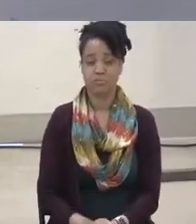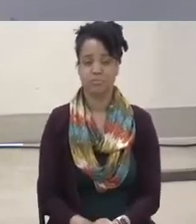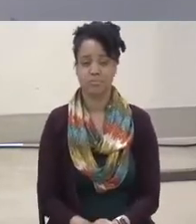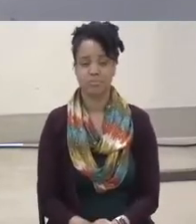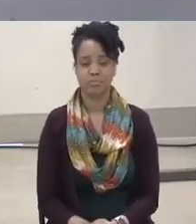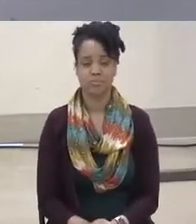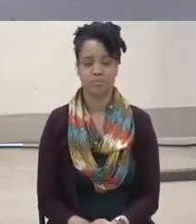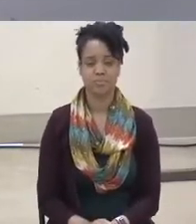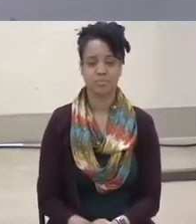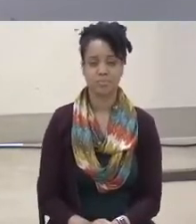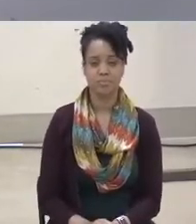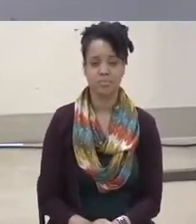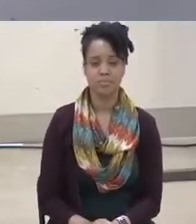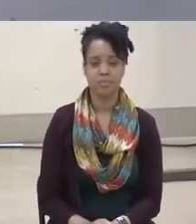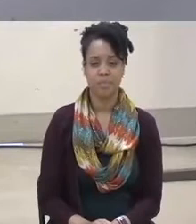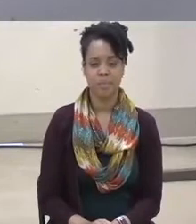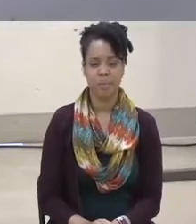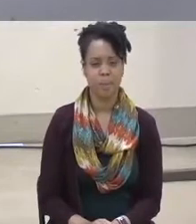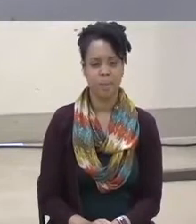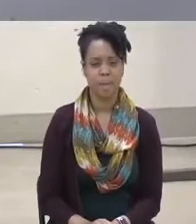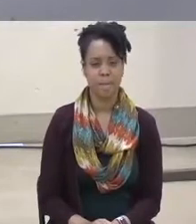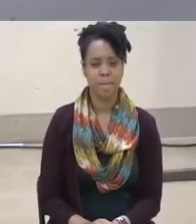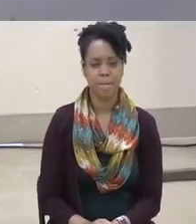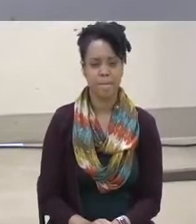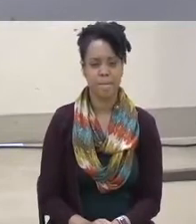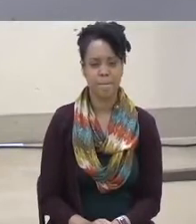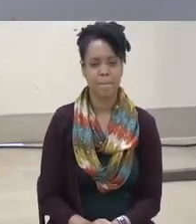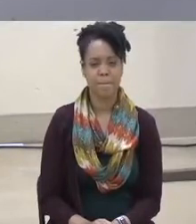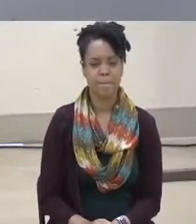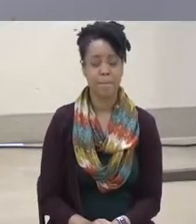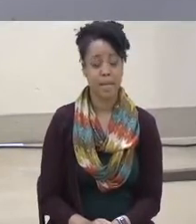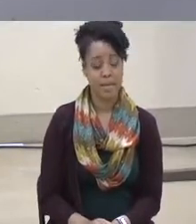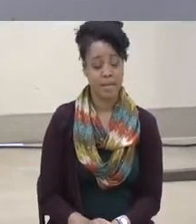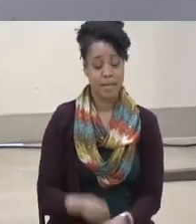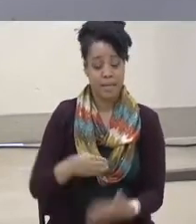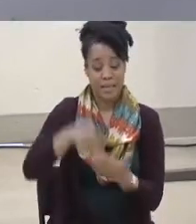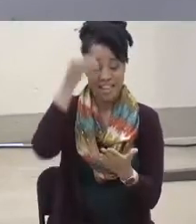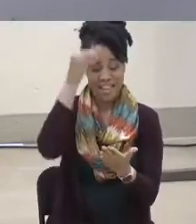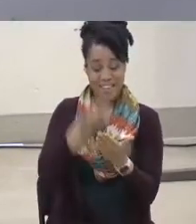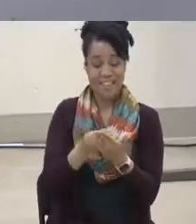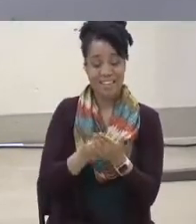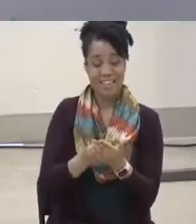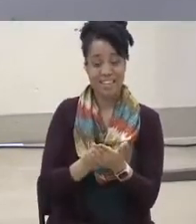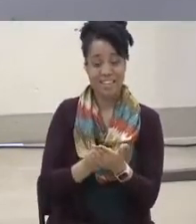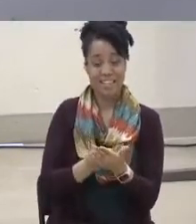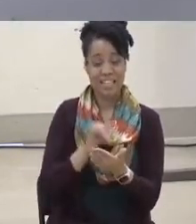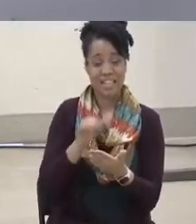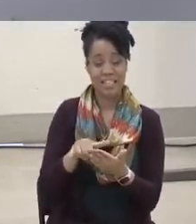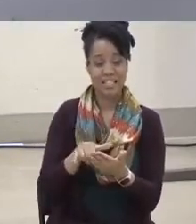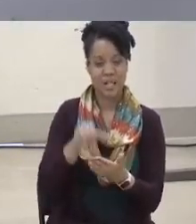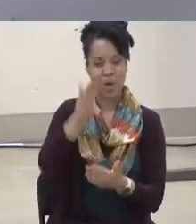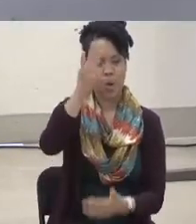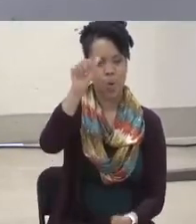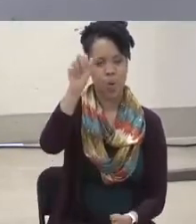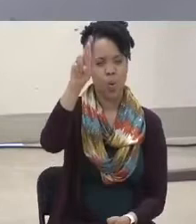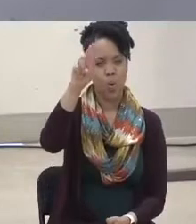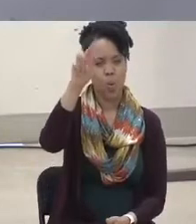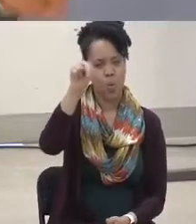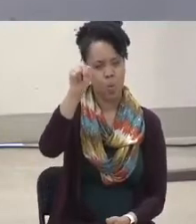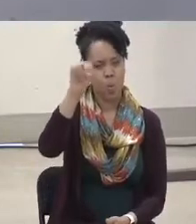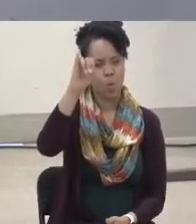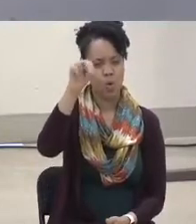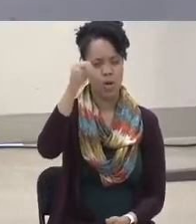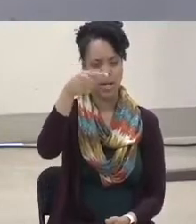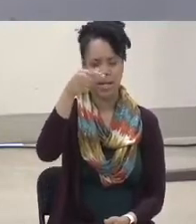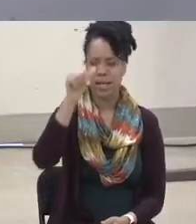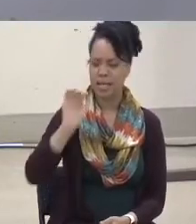tú dejes a Dios y que Dios te deje a ti. In fact, this is the warning that his father David gave him De